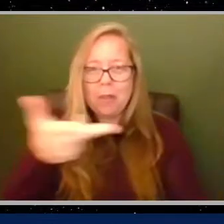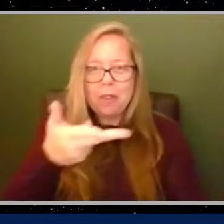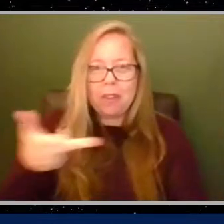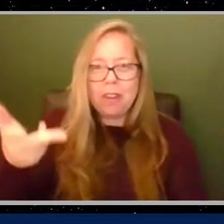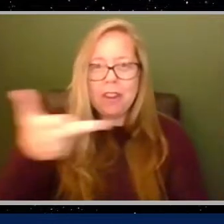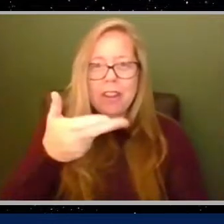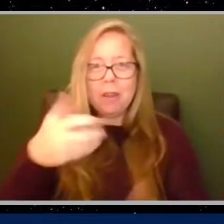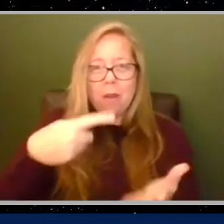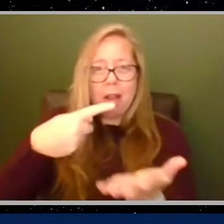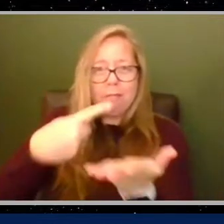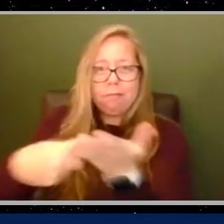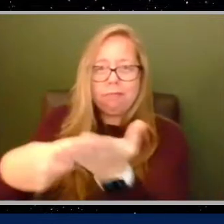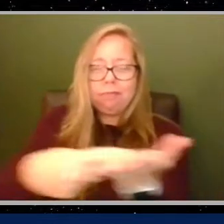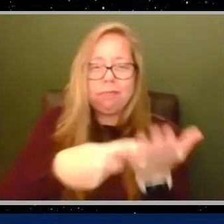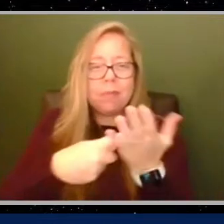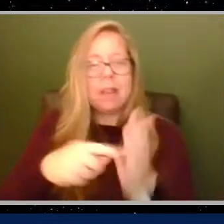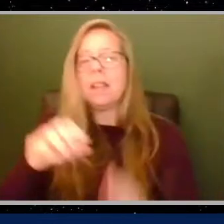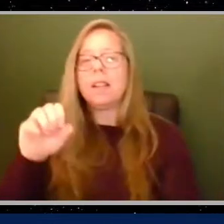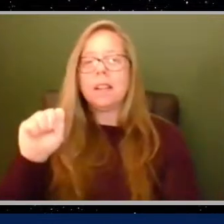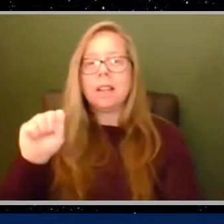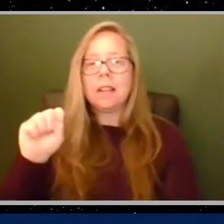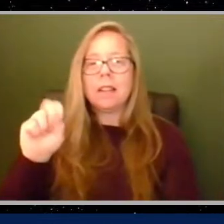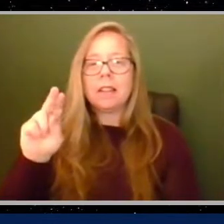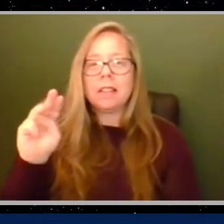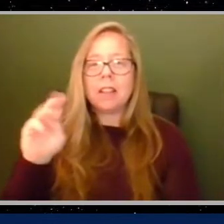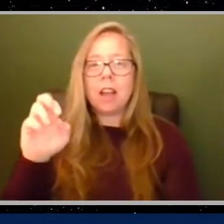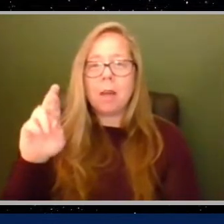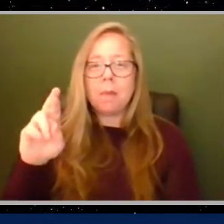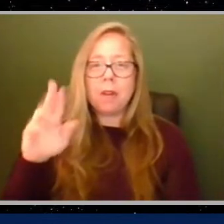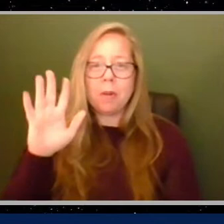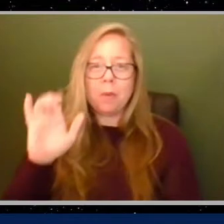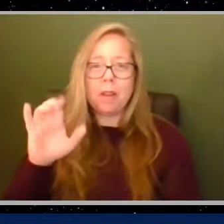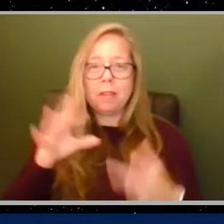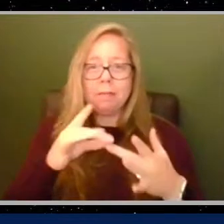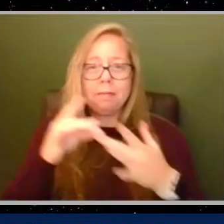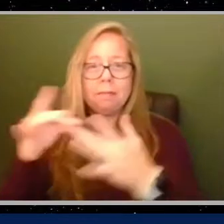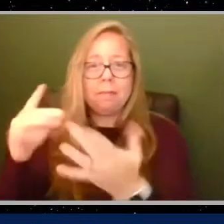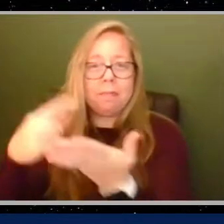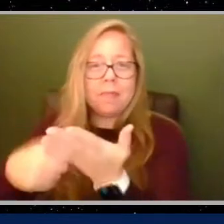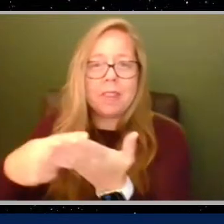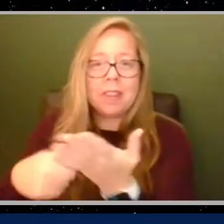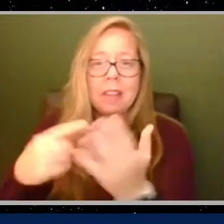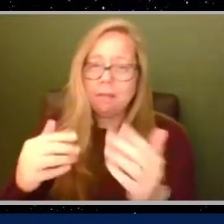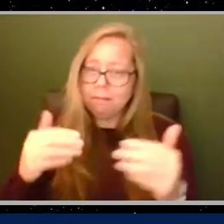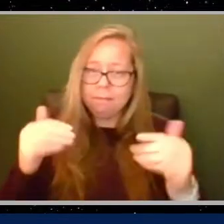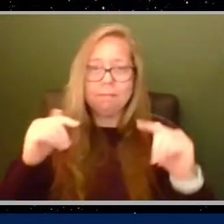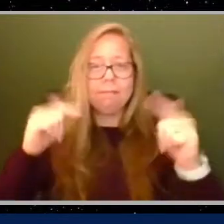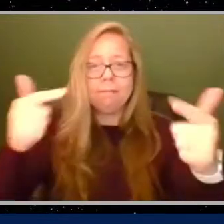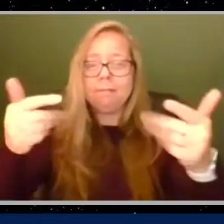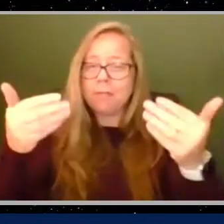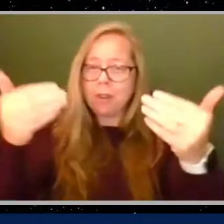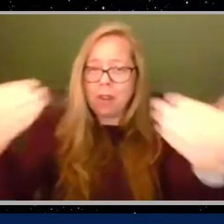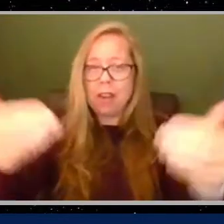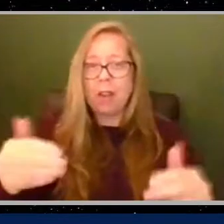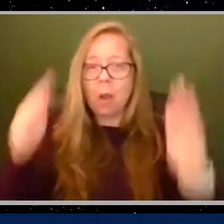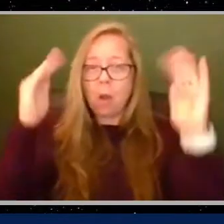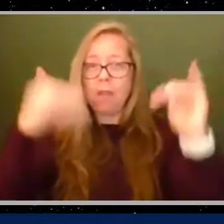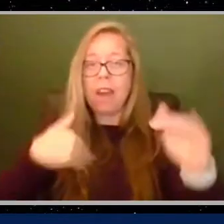more detailed introduction of Dina and Sawyer here, it is all y'all's. And I'll hopefully not break anything.